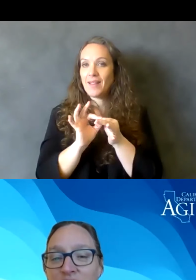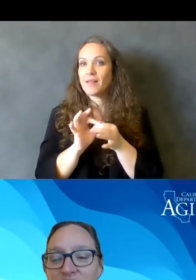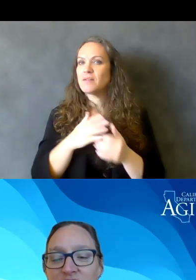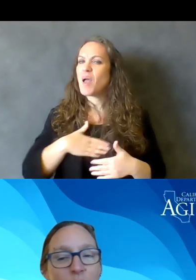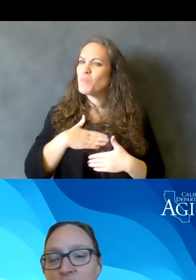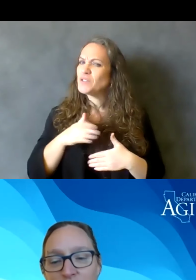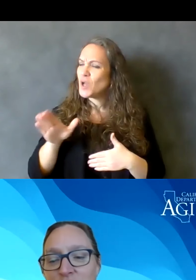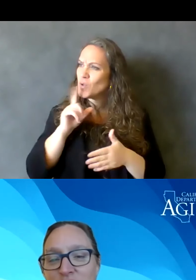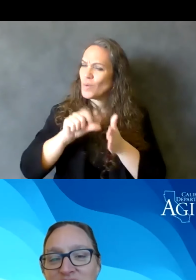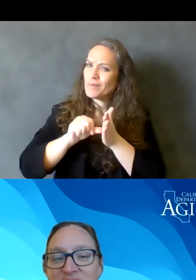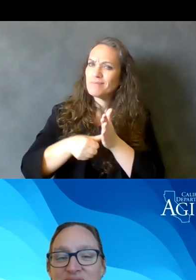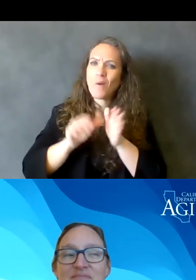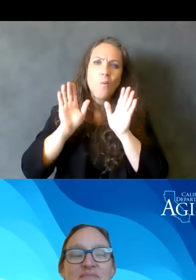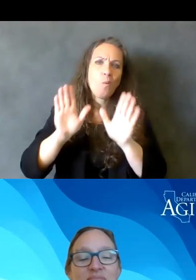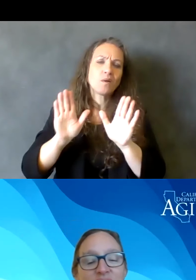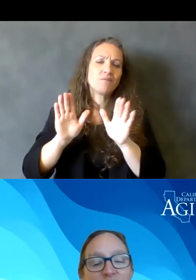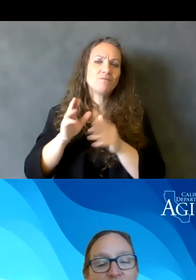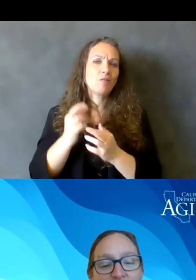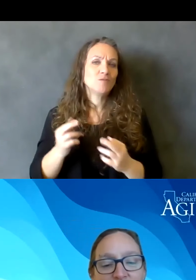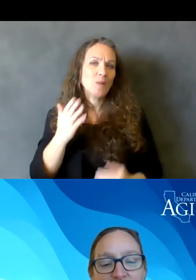and amplification of that wonderful resource.